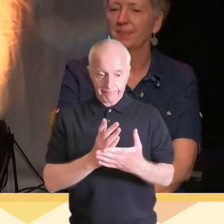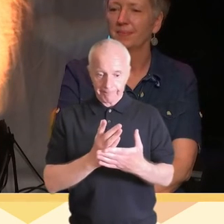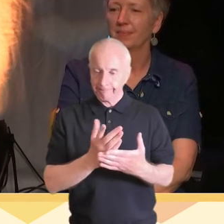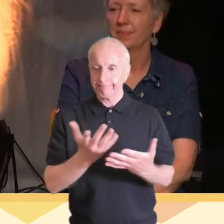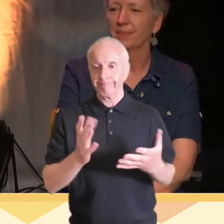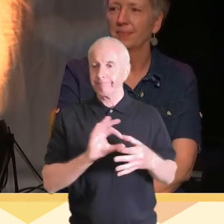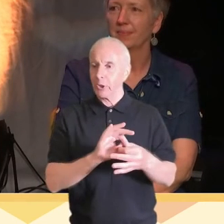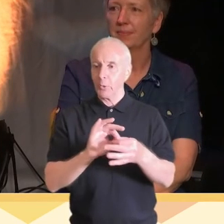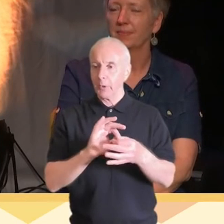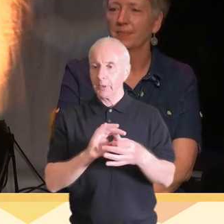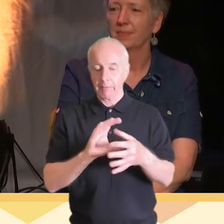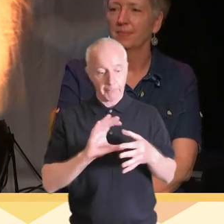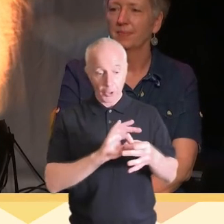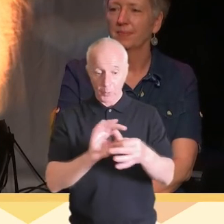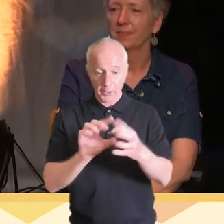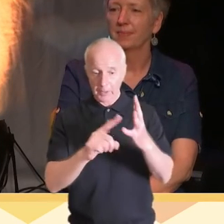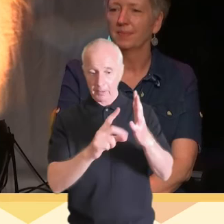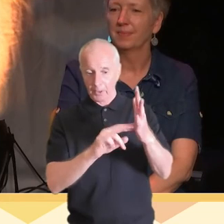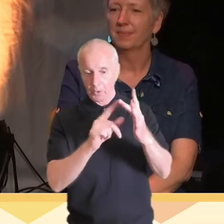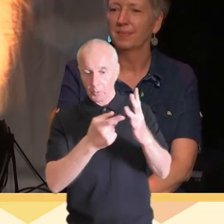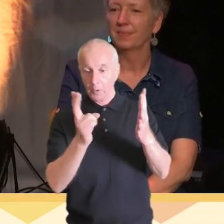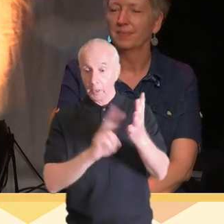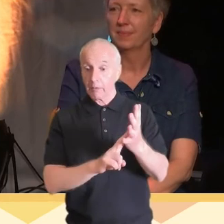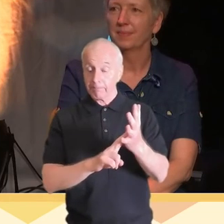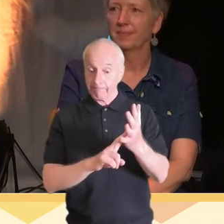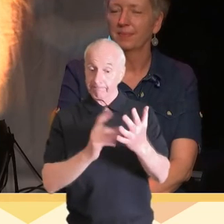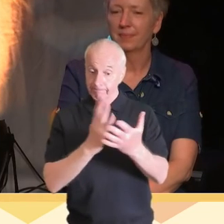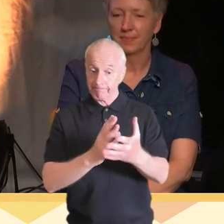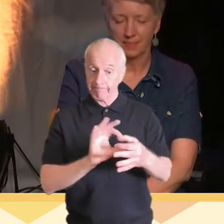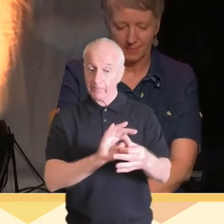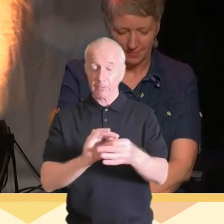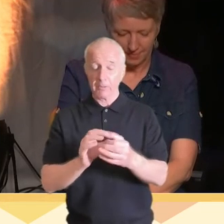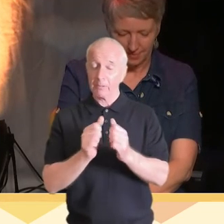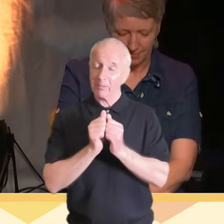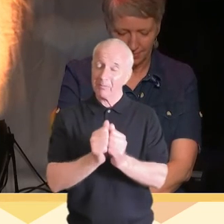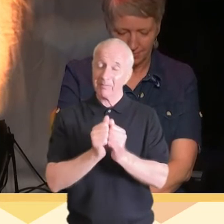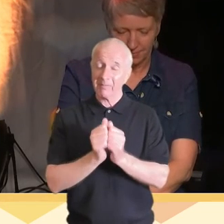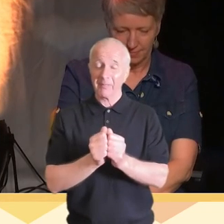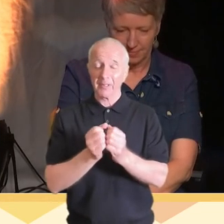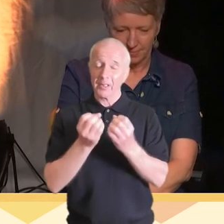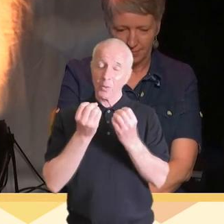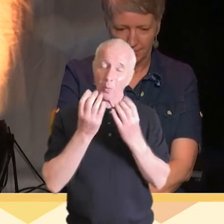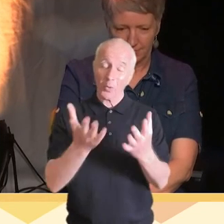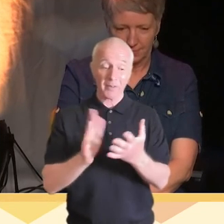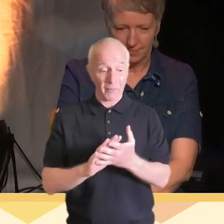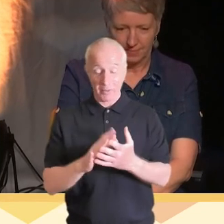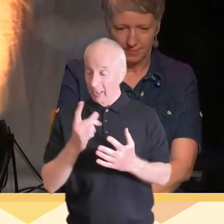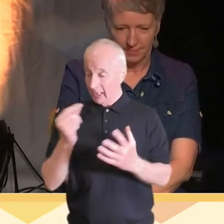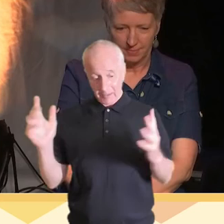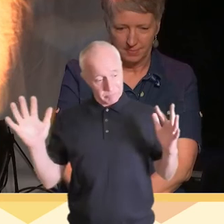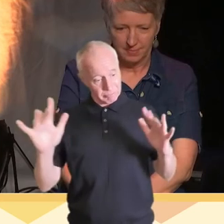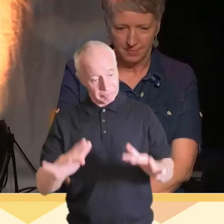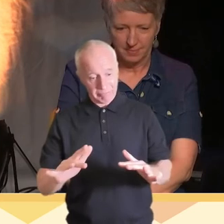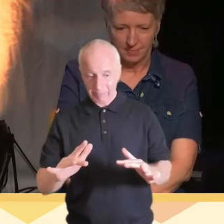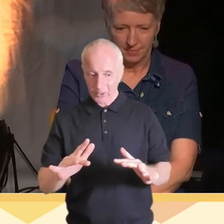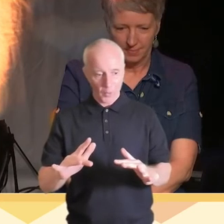We are the union. And it's particularly precious and wonderful that we're able to meet here together in